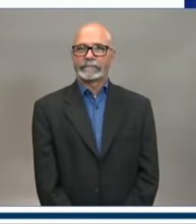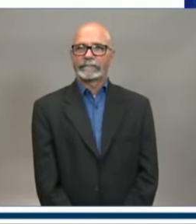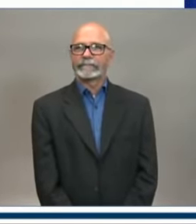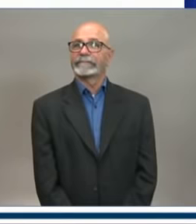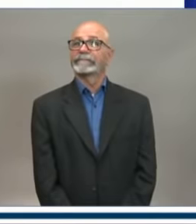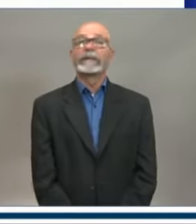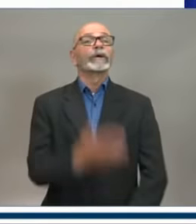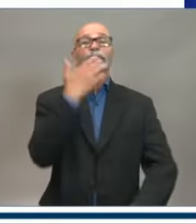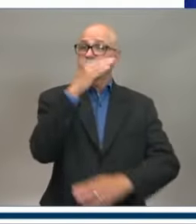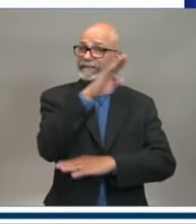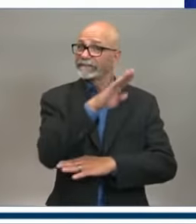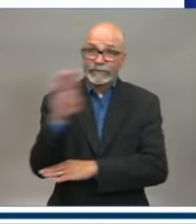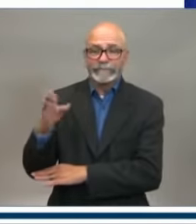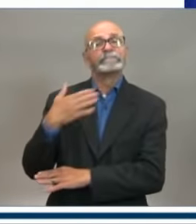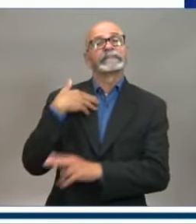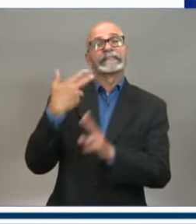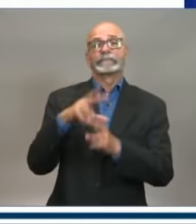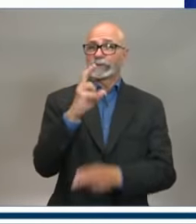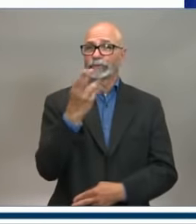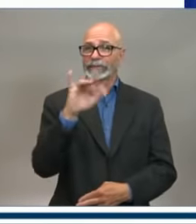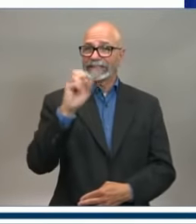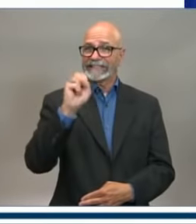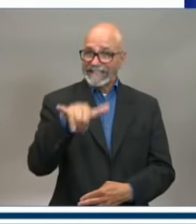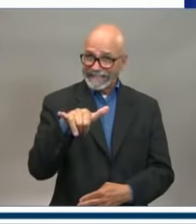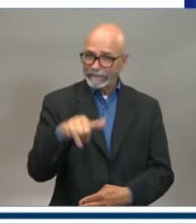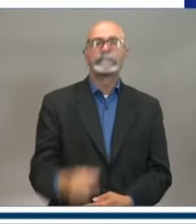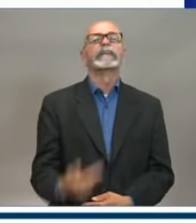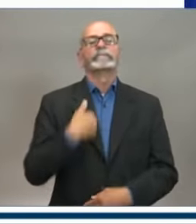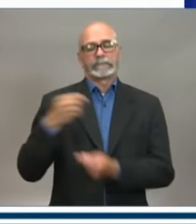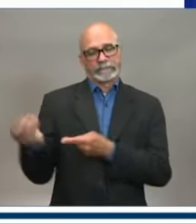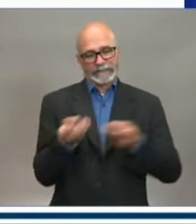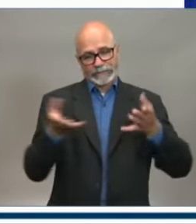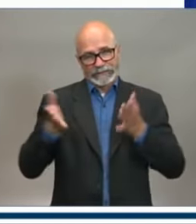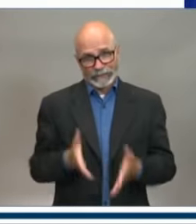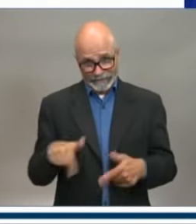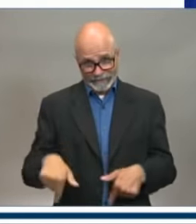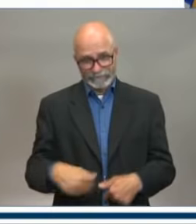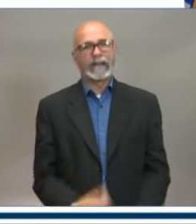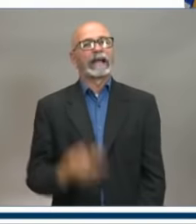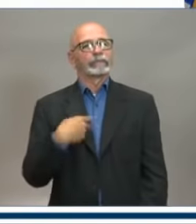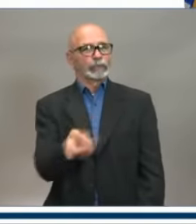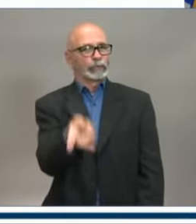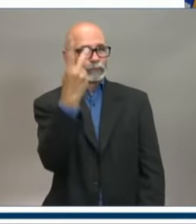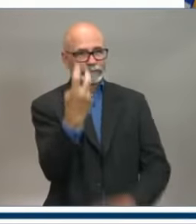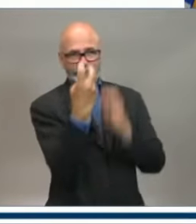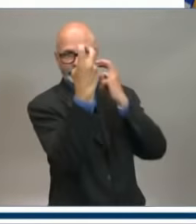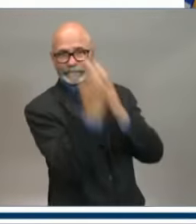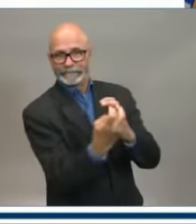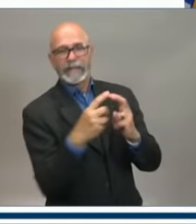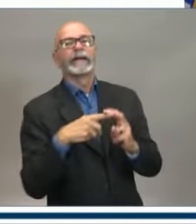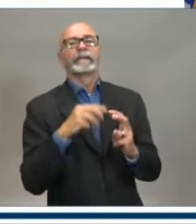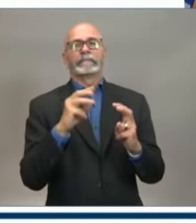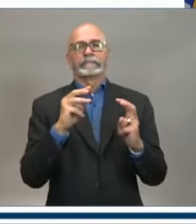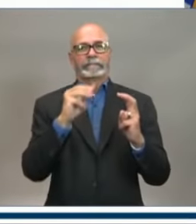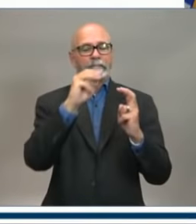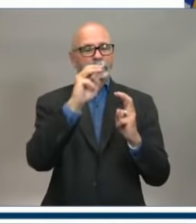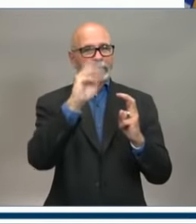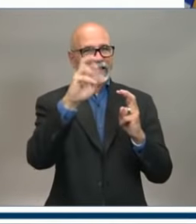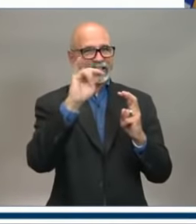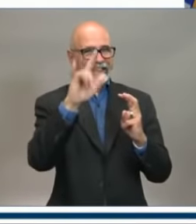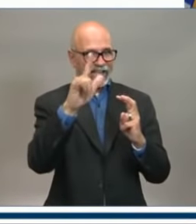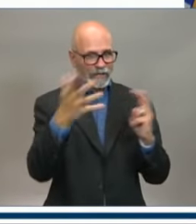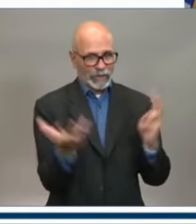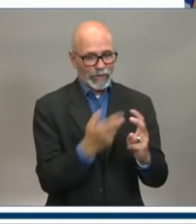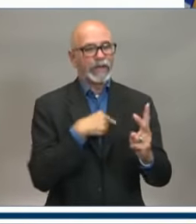Good afternoon. My name is Chrissy Matheson, and I'll be your moderator for today's press briefing. Before we begin, I'd like to introduce the Premier of Nova Scotia, Stephen McNeil, and